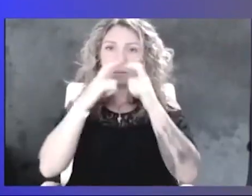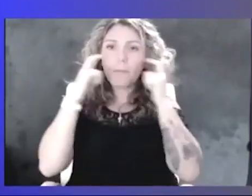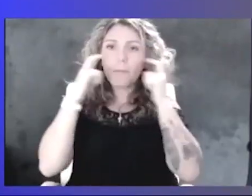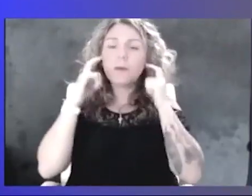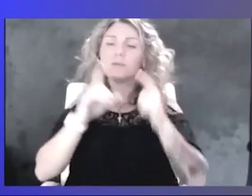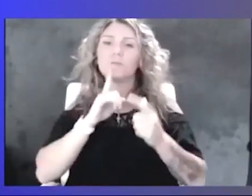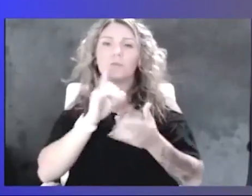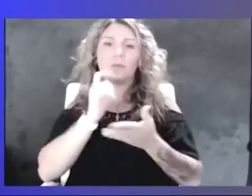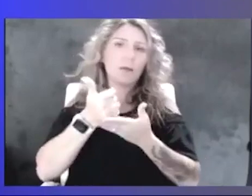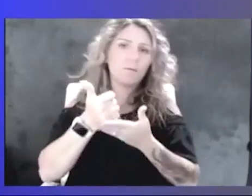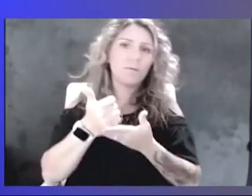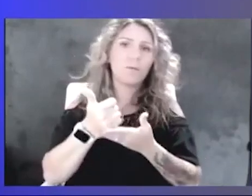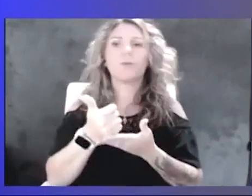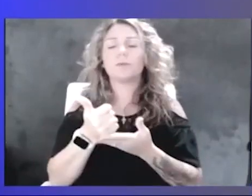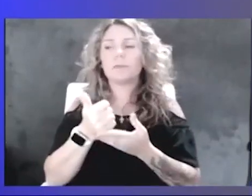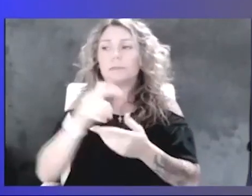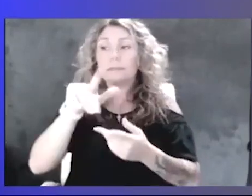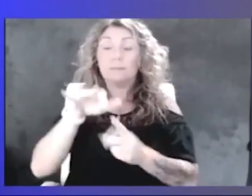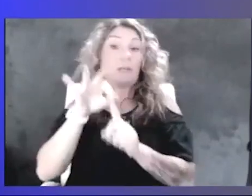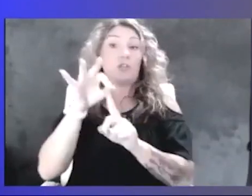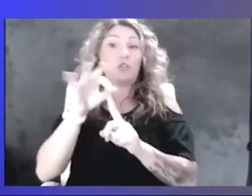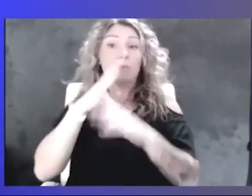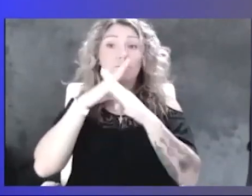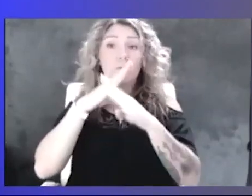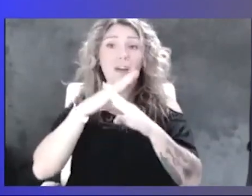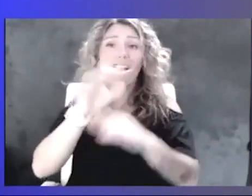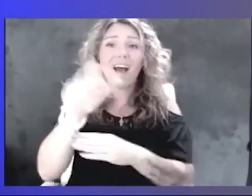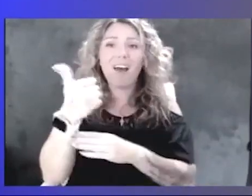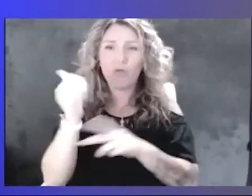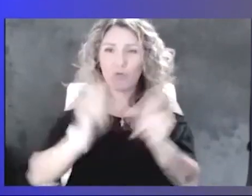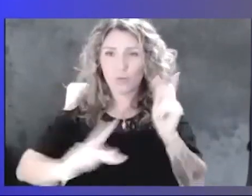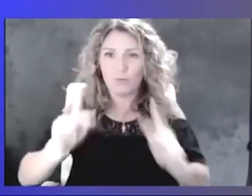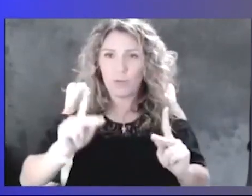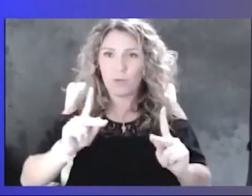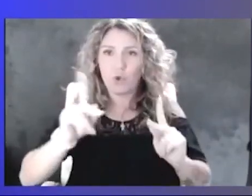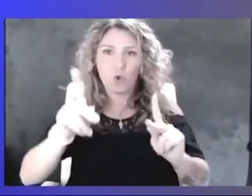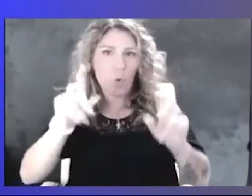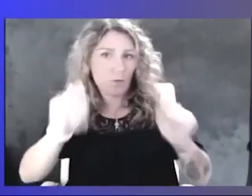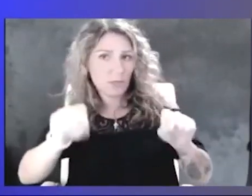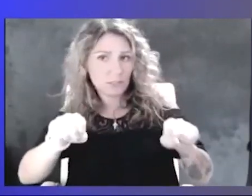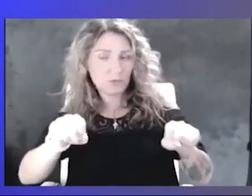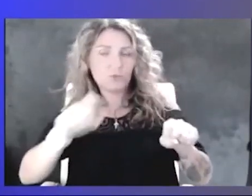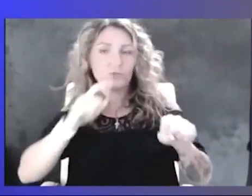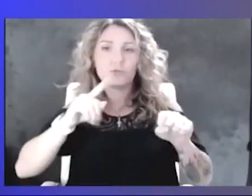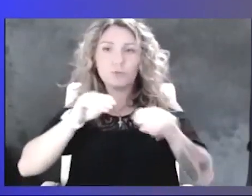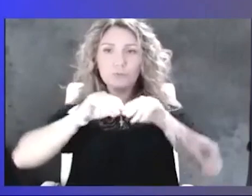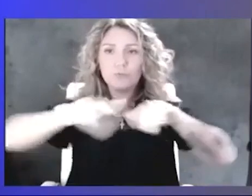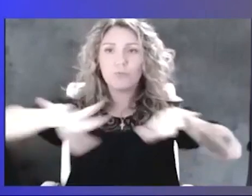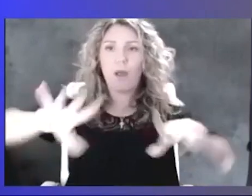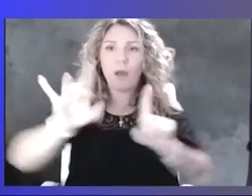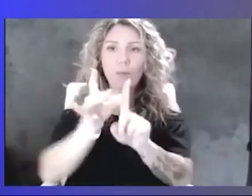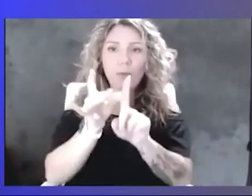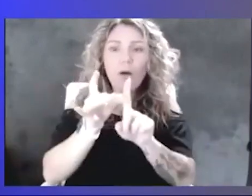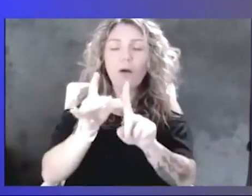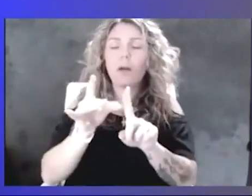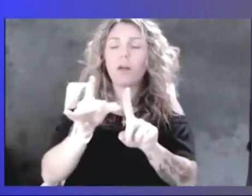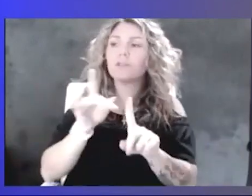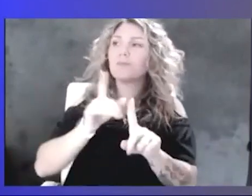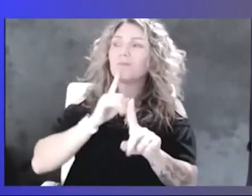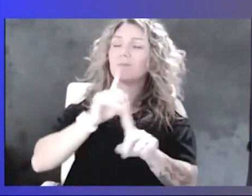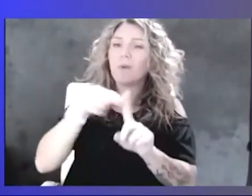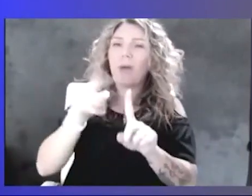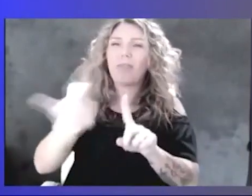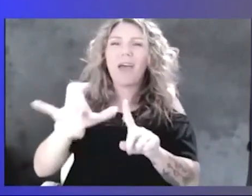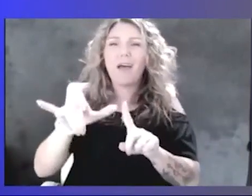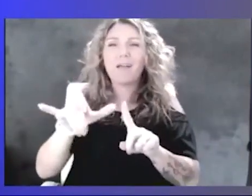in protecting other people from your potential to spread the disease if you're infected. And so it's really about sort of that selflessness of